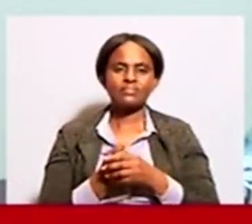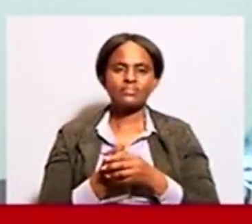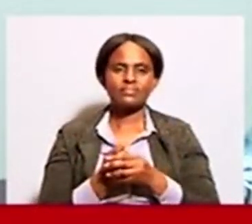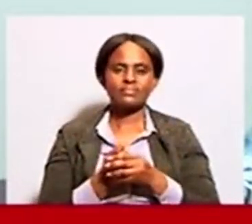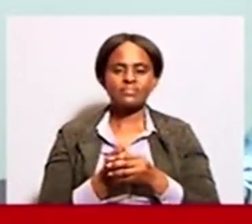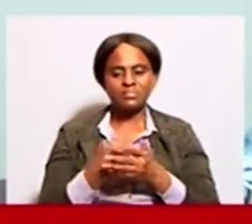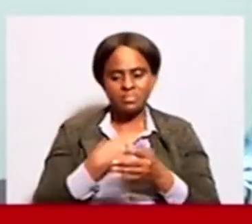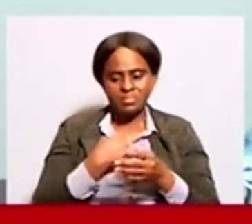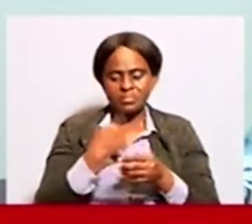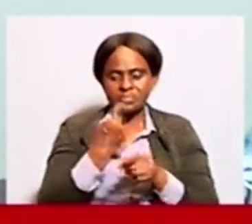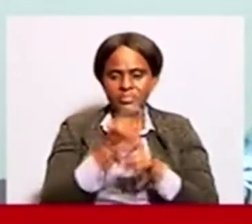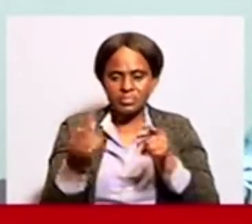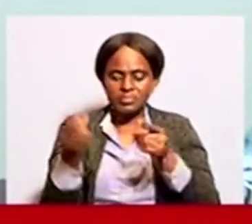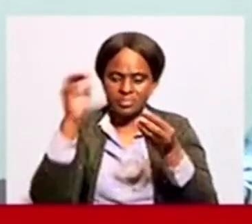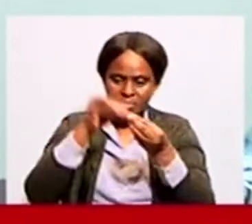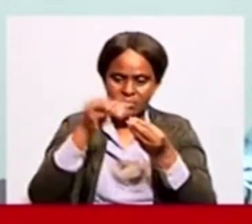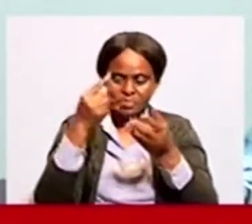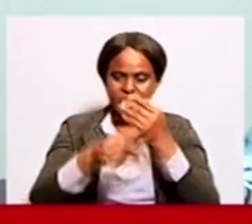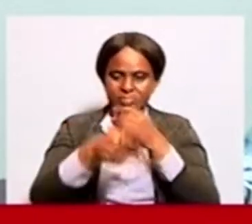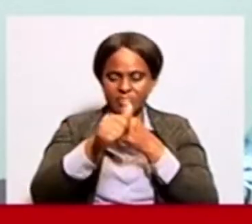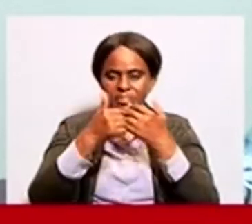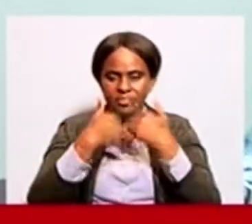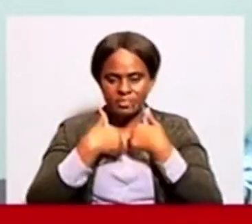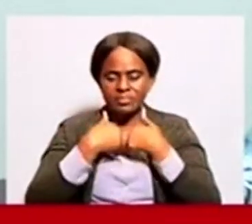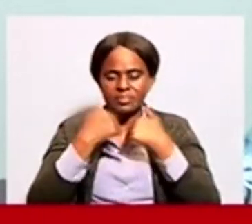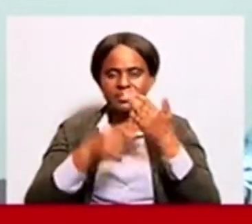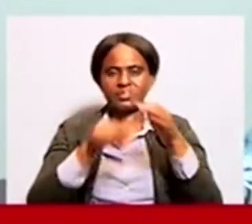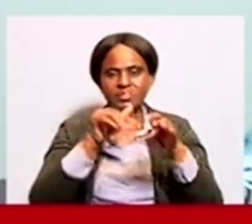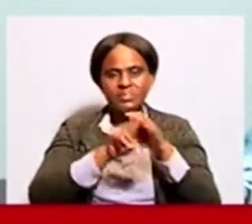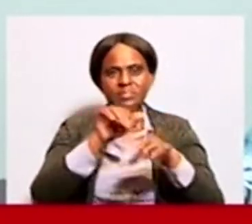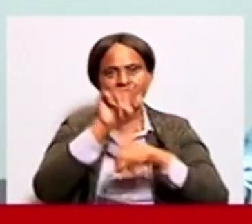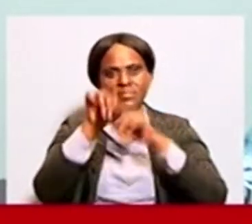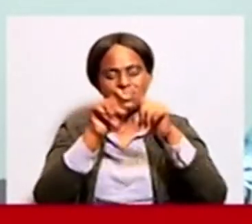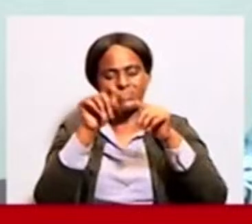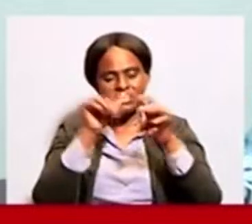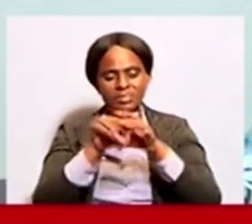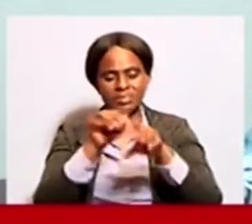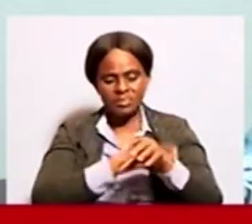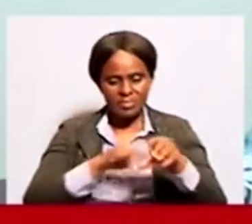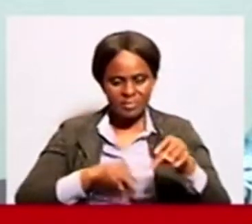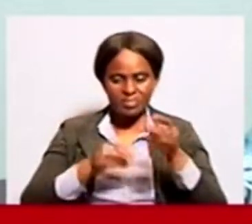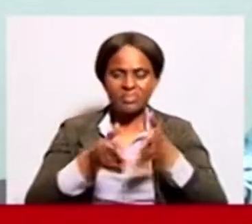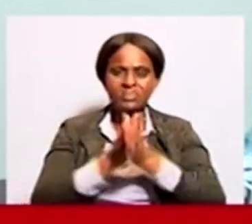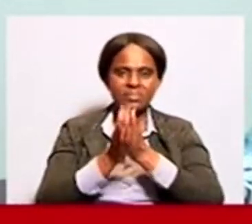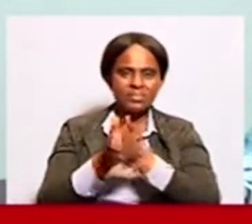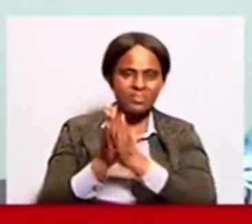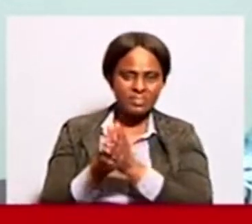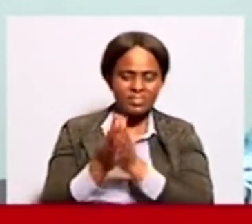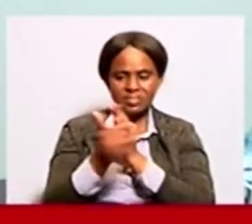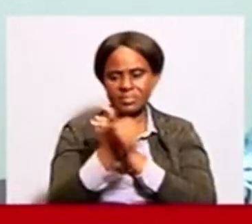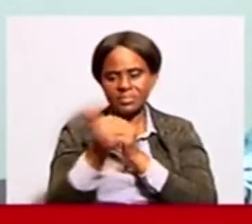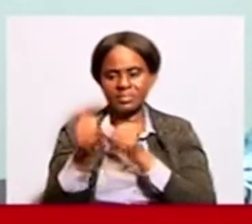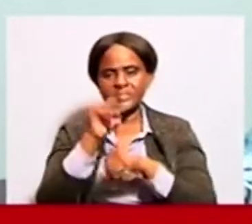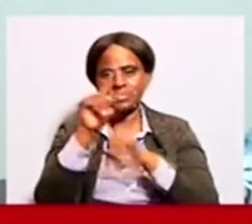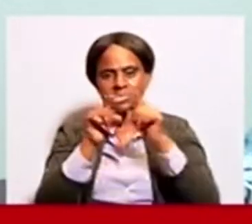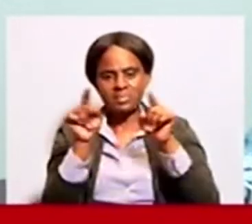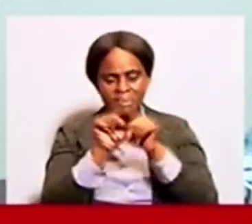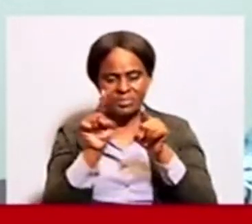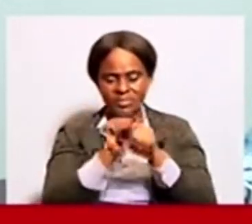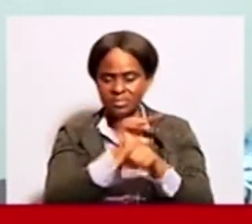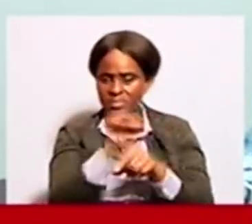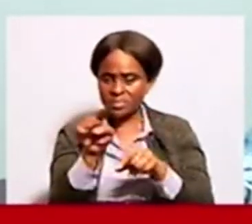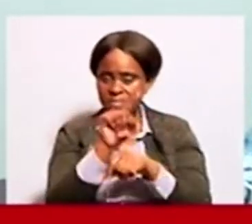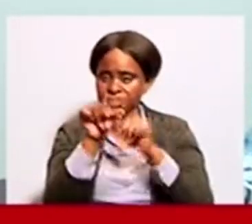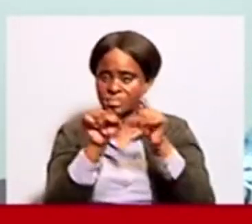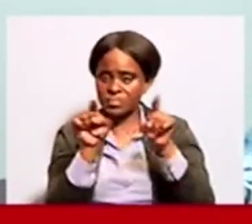I'm just adding on what he has, the question the member has asked. Another question? Just take note of those questions, then